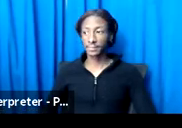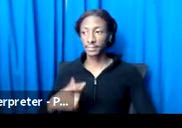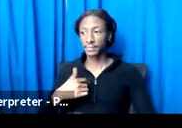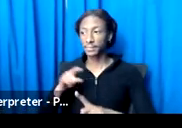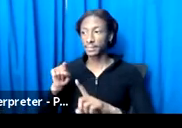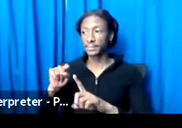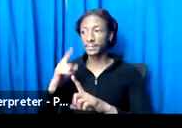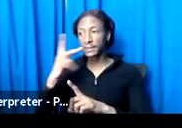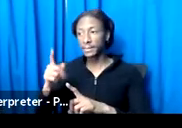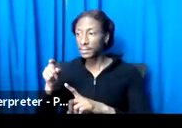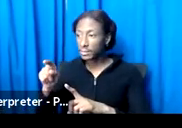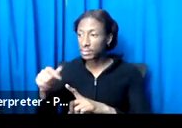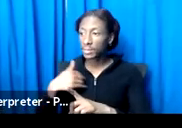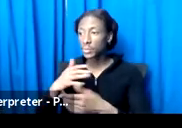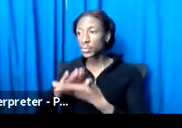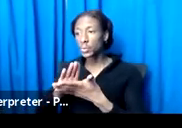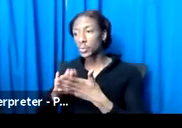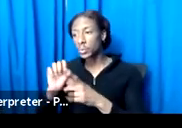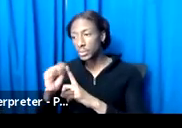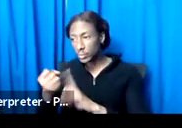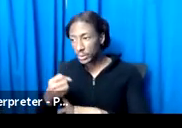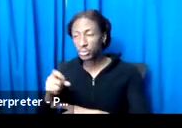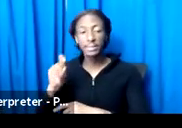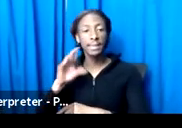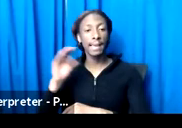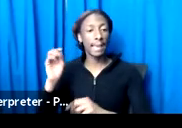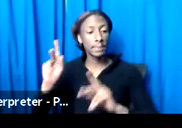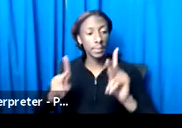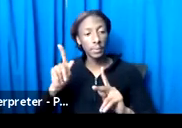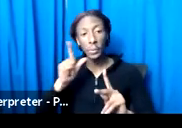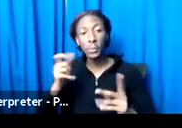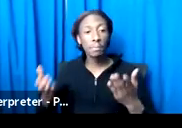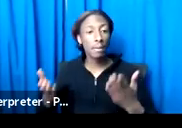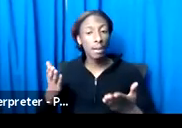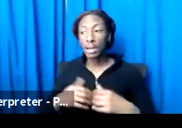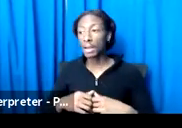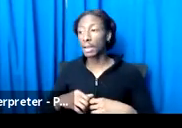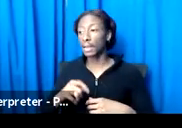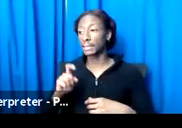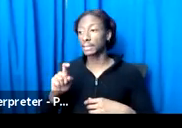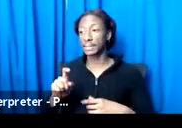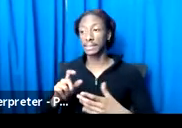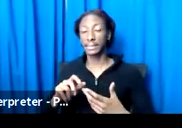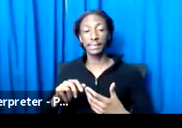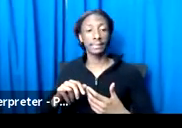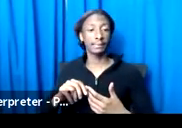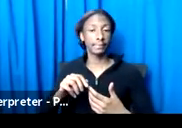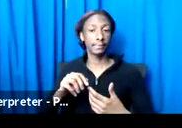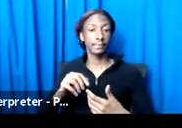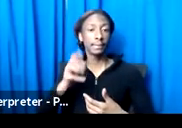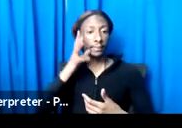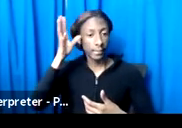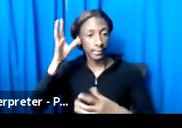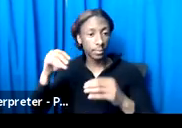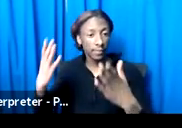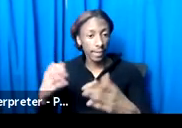for school settings, and for those who might be direct service providers, parents, caregivers, and guardians,